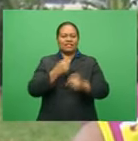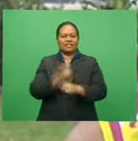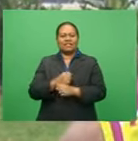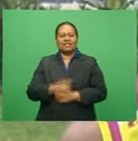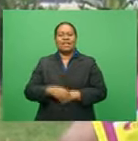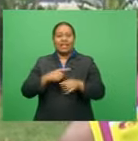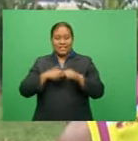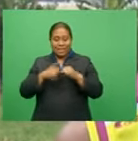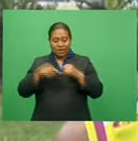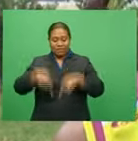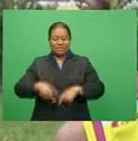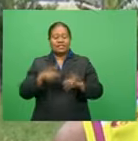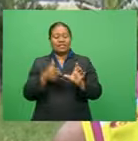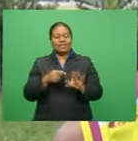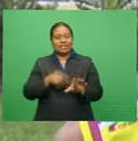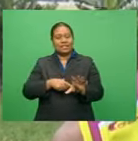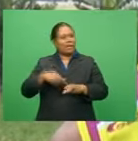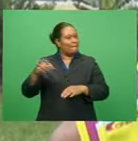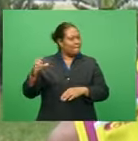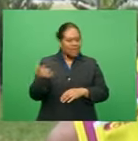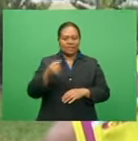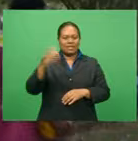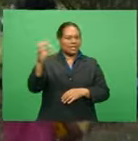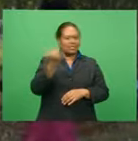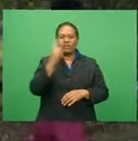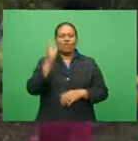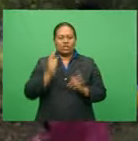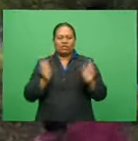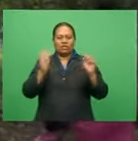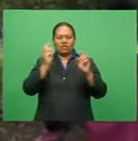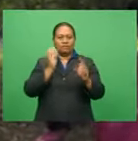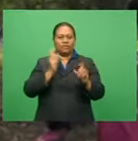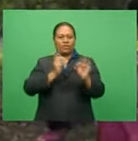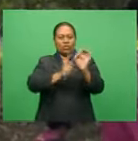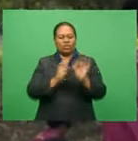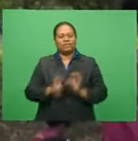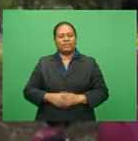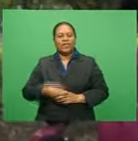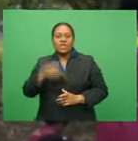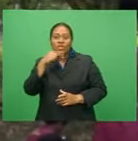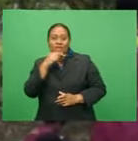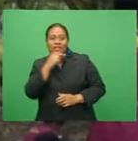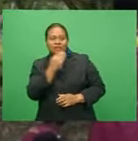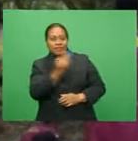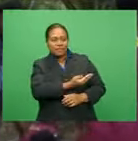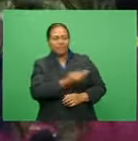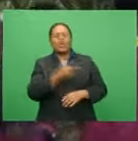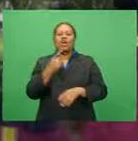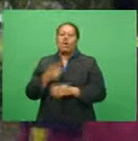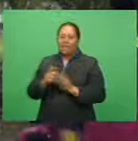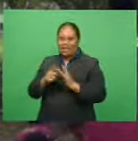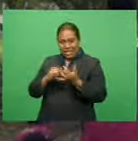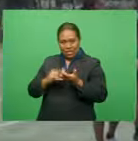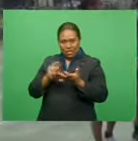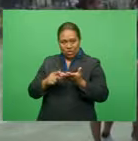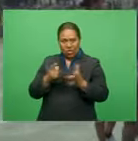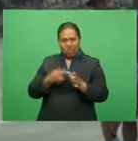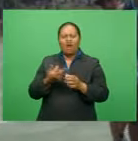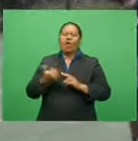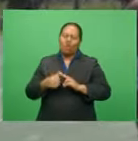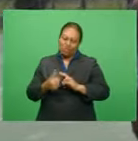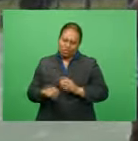the end of the season, they should have achieved what they have set. Epeli Nawalu's nephew Isoa, who is also part of the team, has